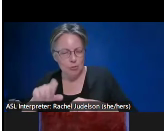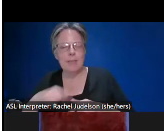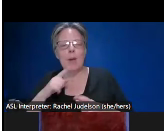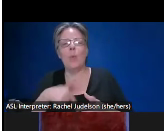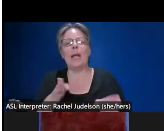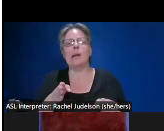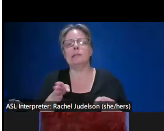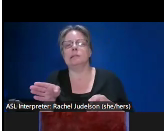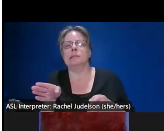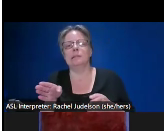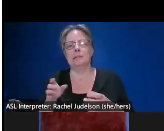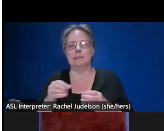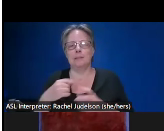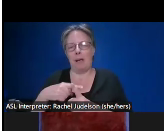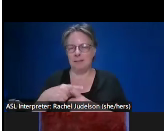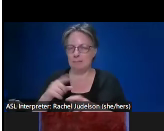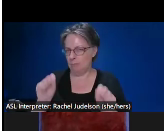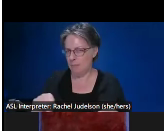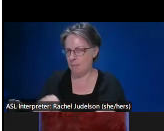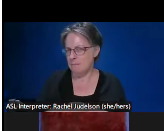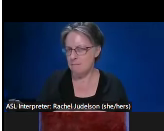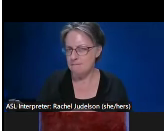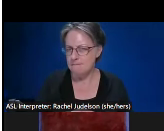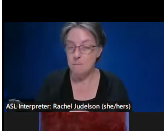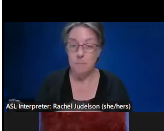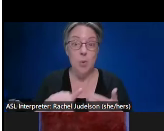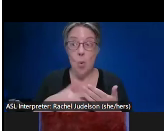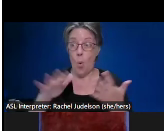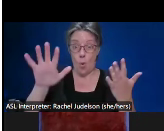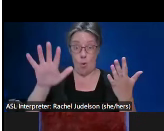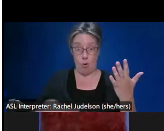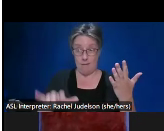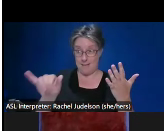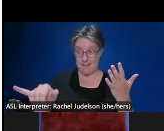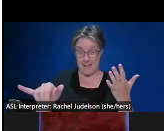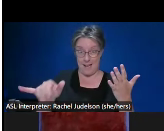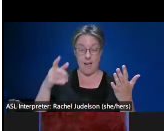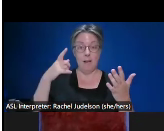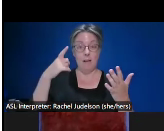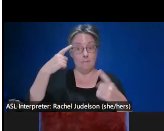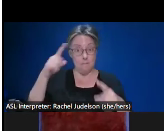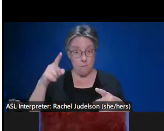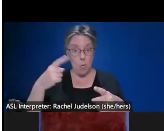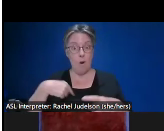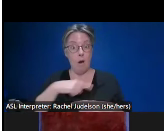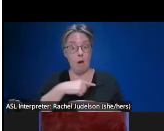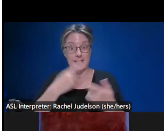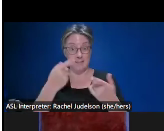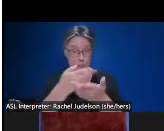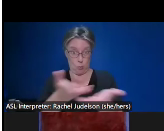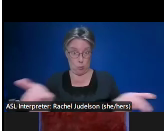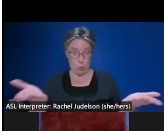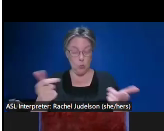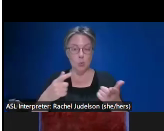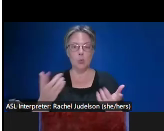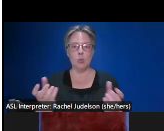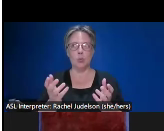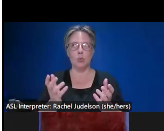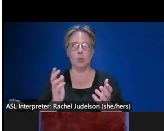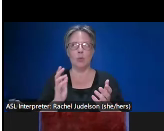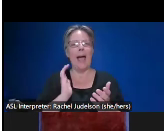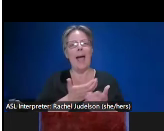of positivity. So all of this is designed for us to be as for our arms to be as